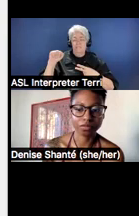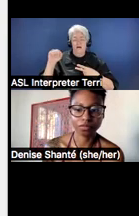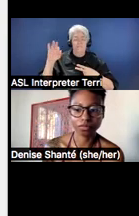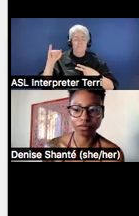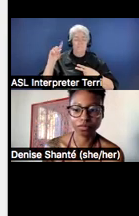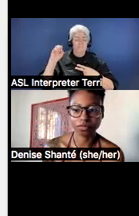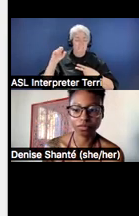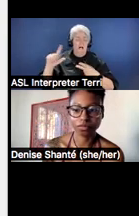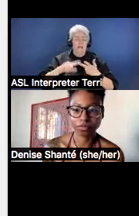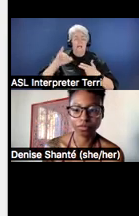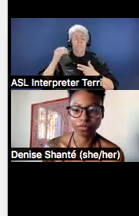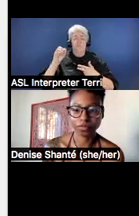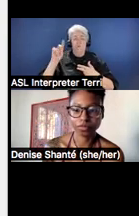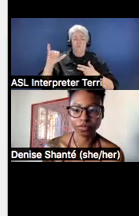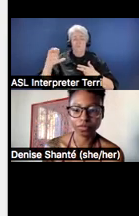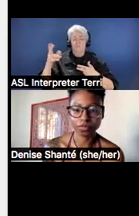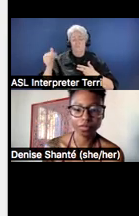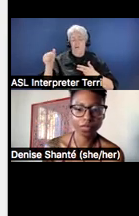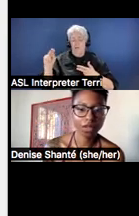Chan.